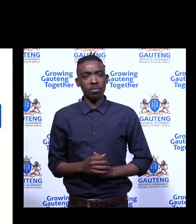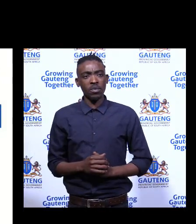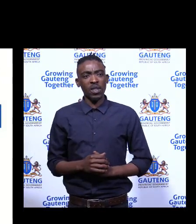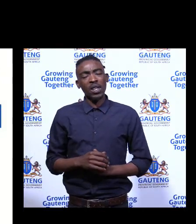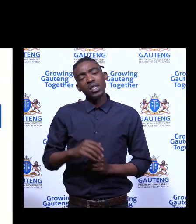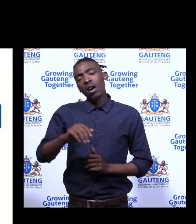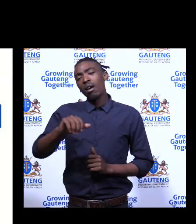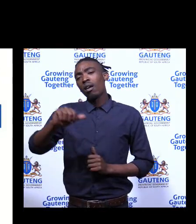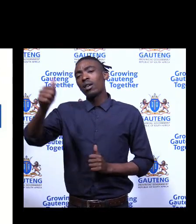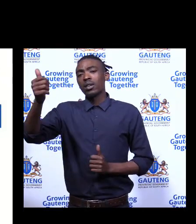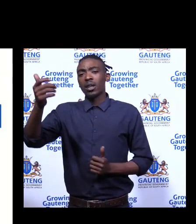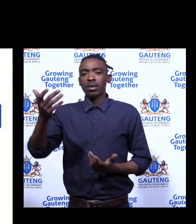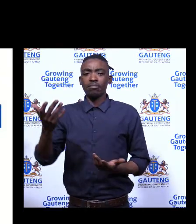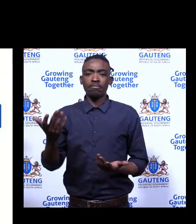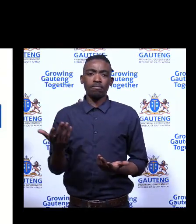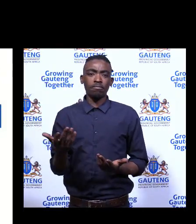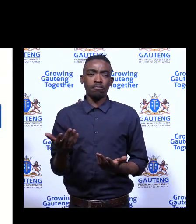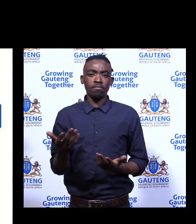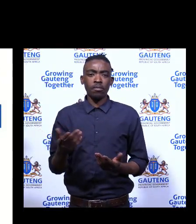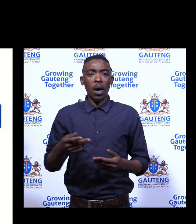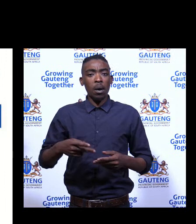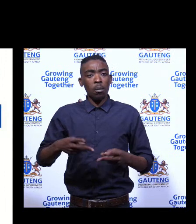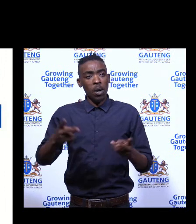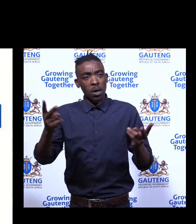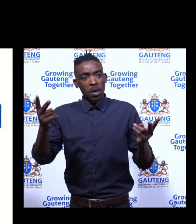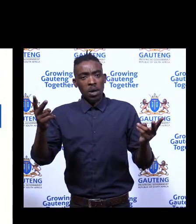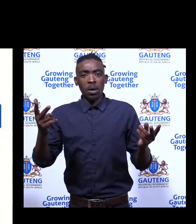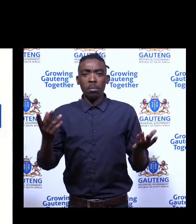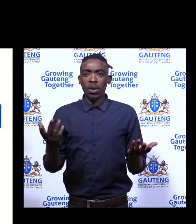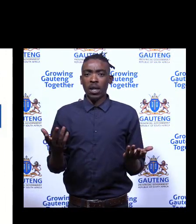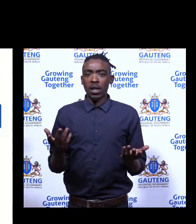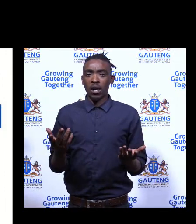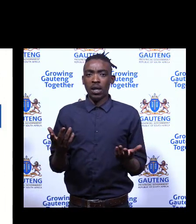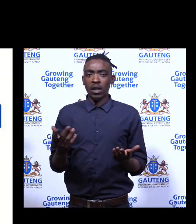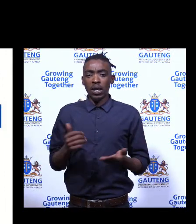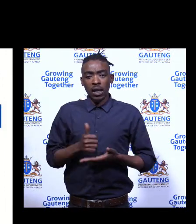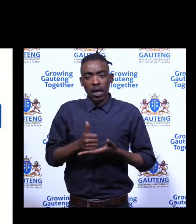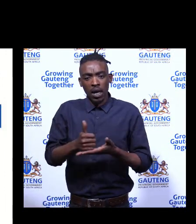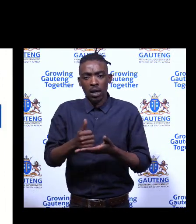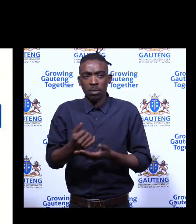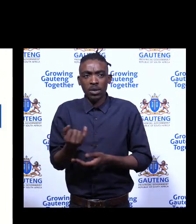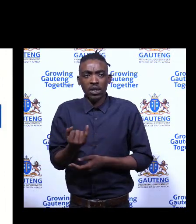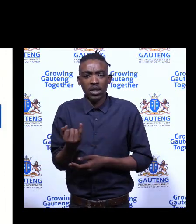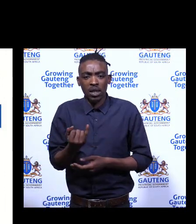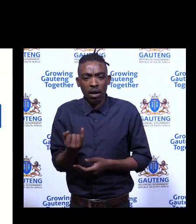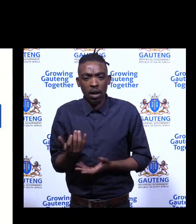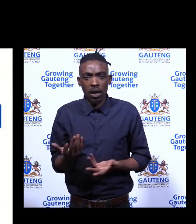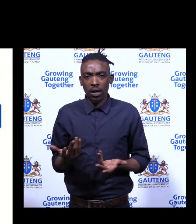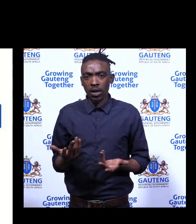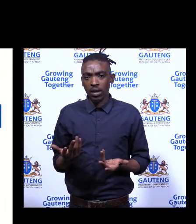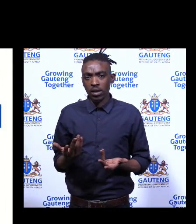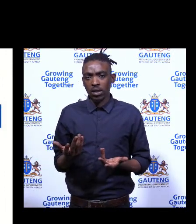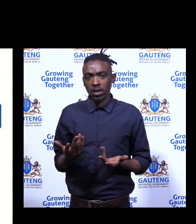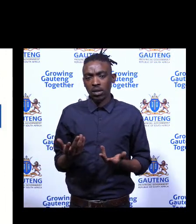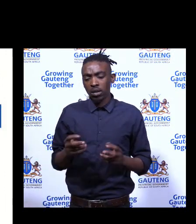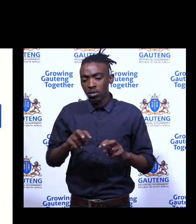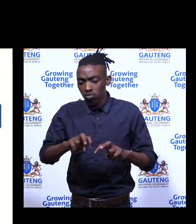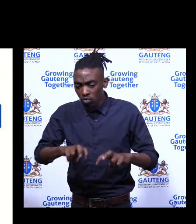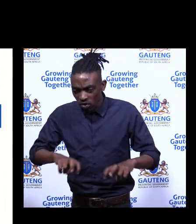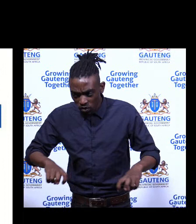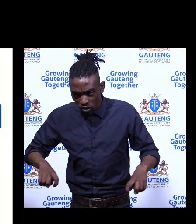other public health streams, which involves the tracking and tracing, and other